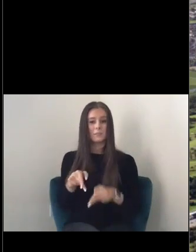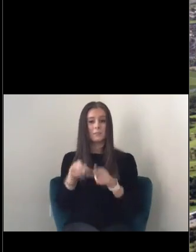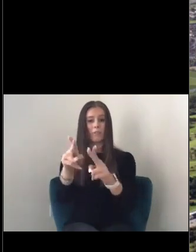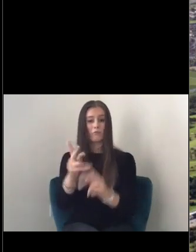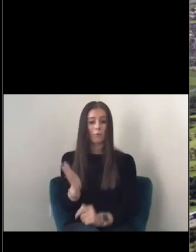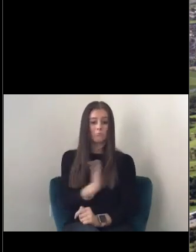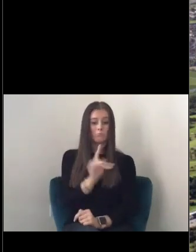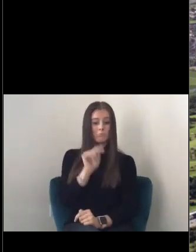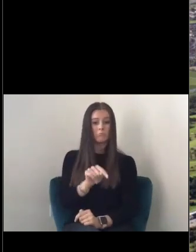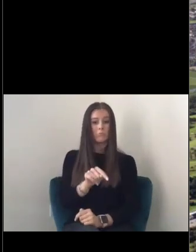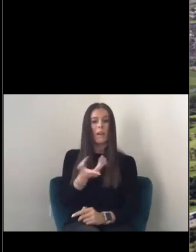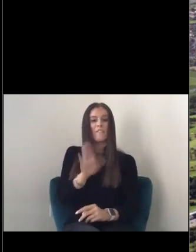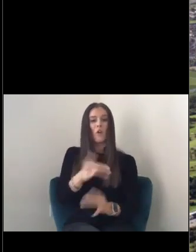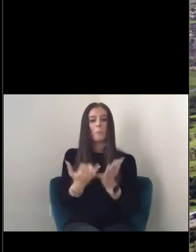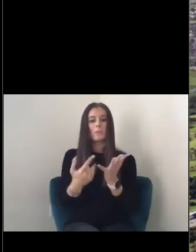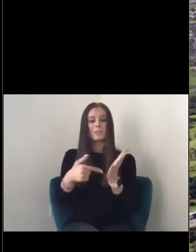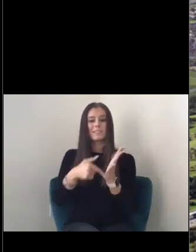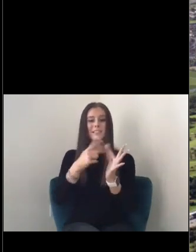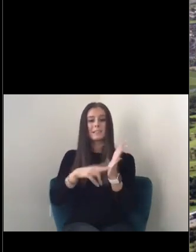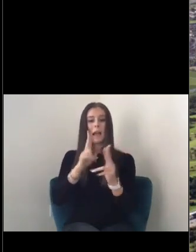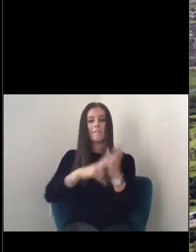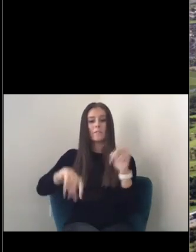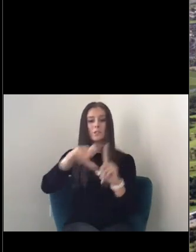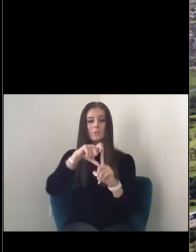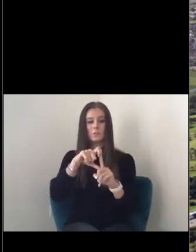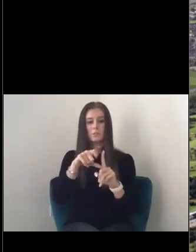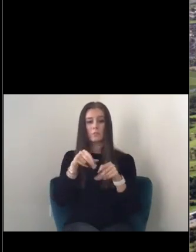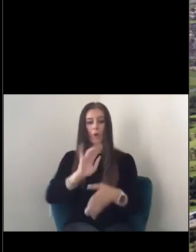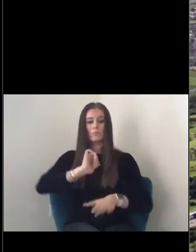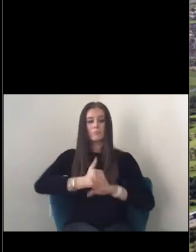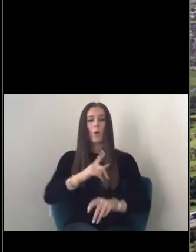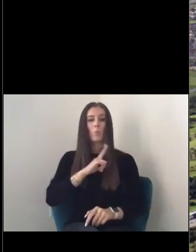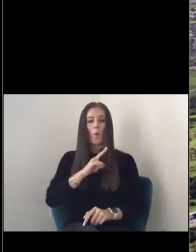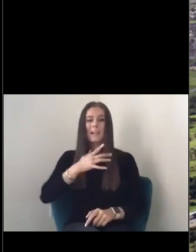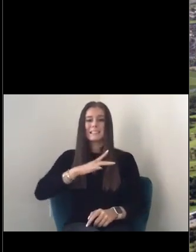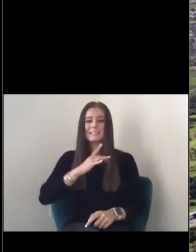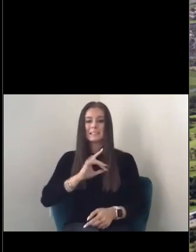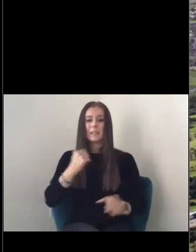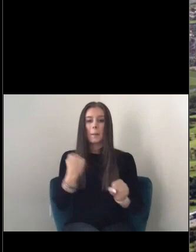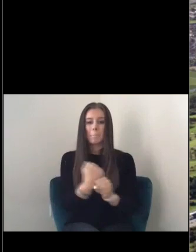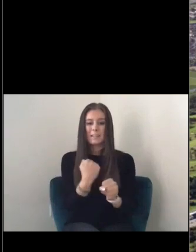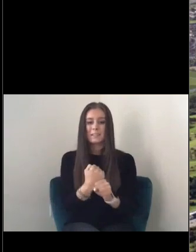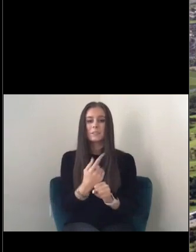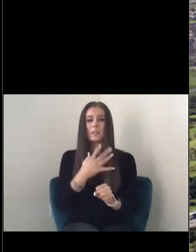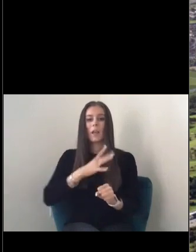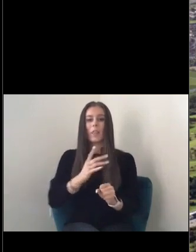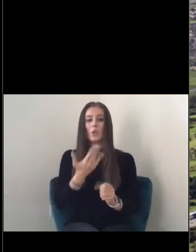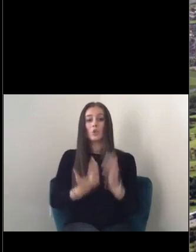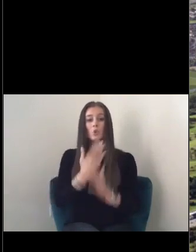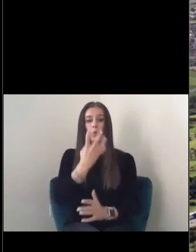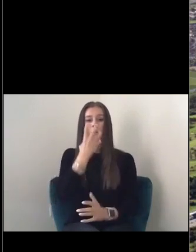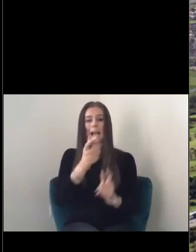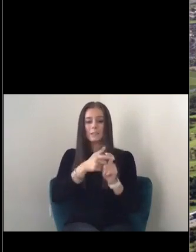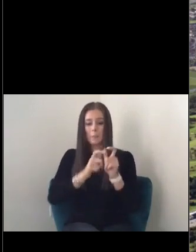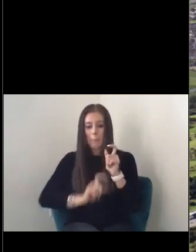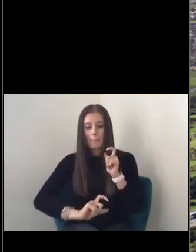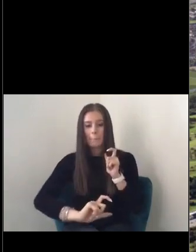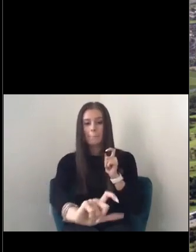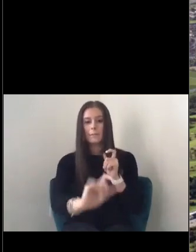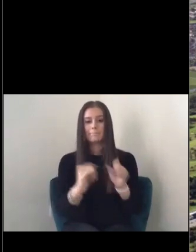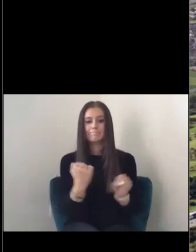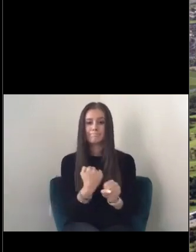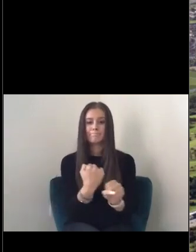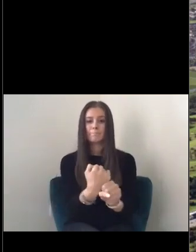along Stanford Road is planned for the operation and maintenance of a proposed gas pipeline in this area. The facility,